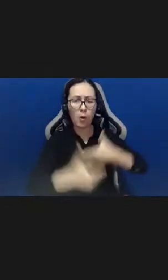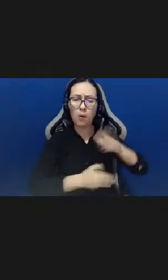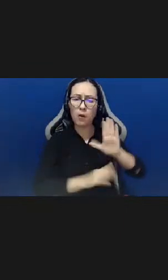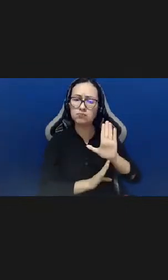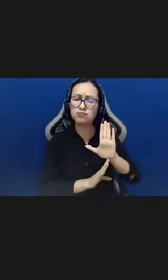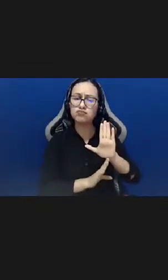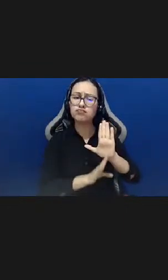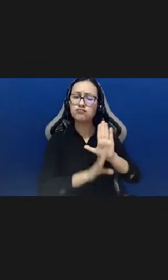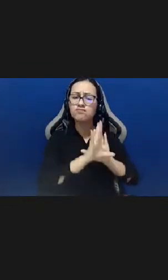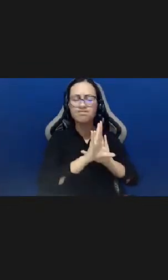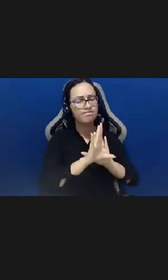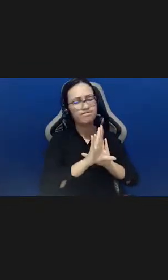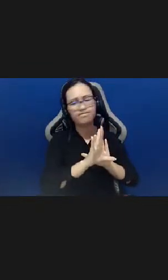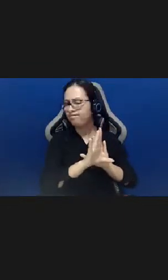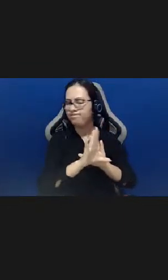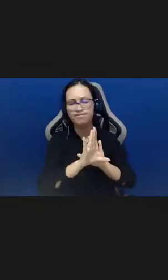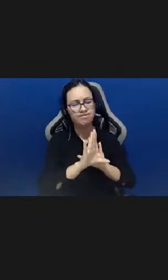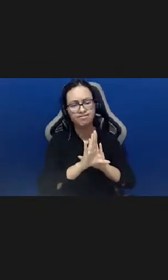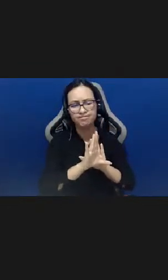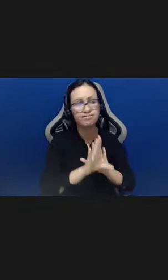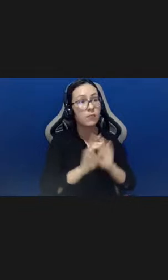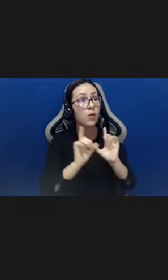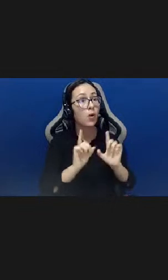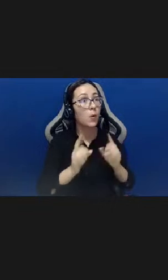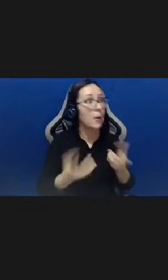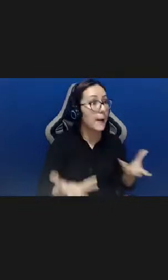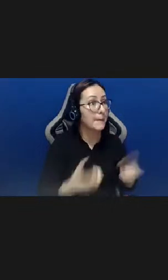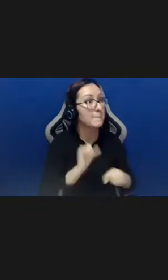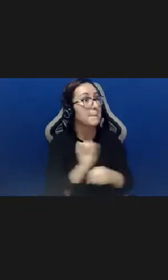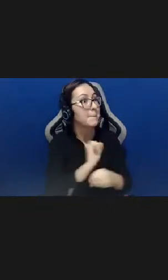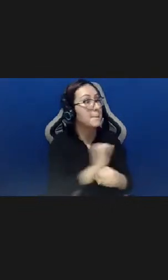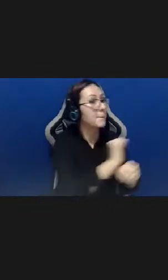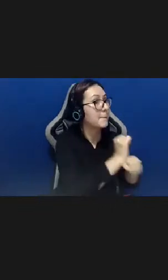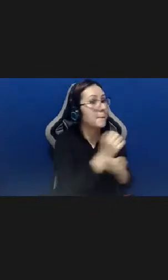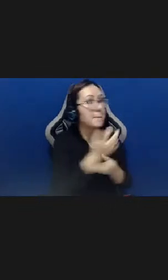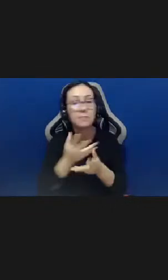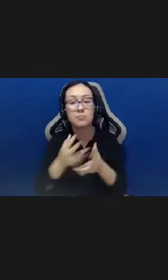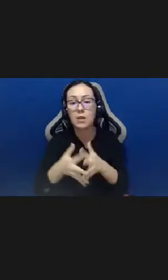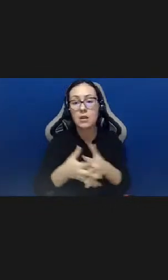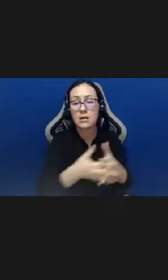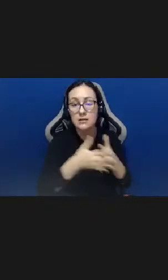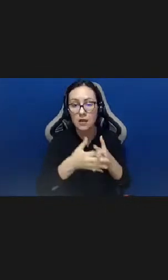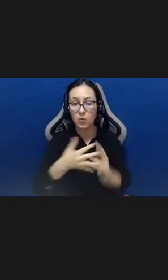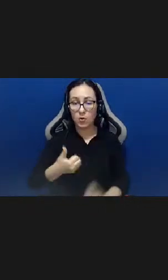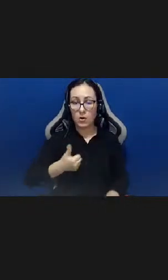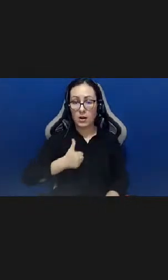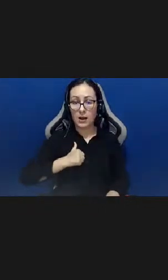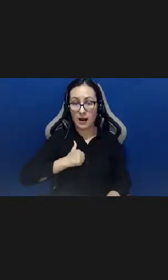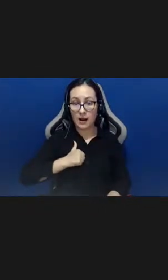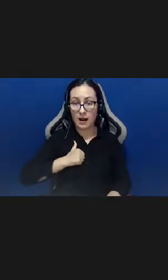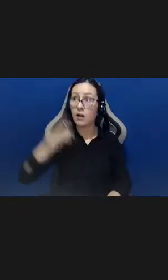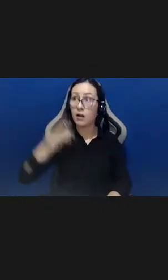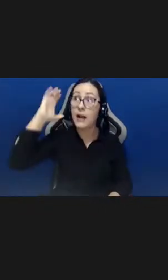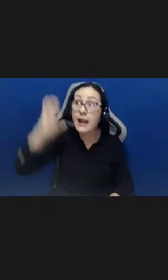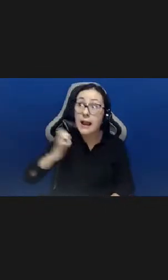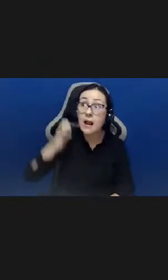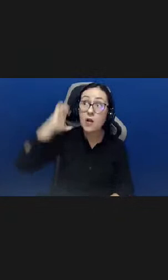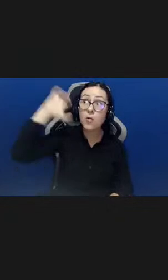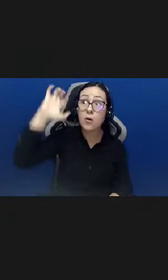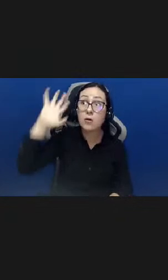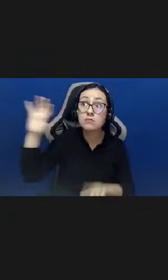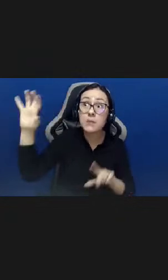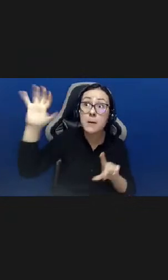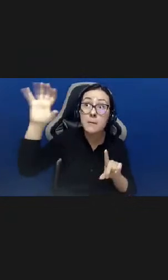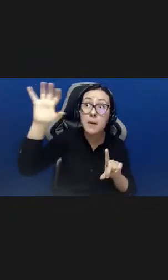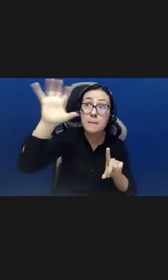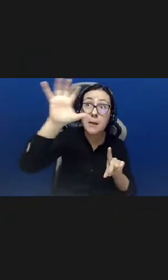in the US, in Canada, in other places in Europe. People, when the economy was in lockdown, received